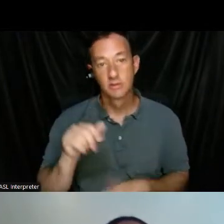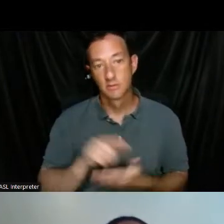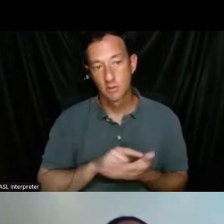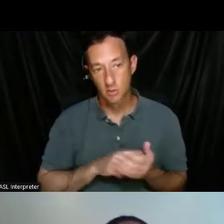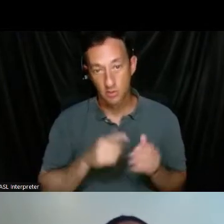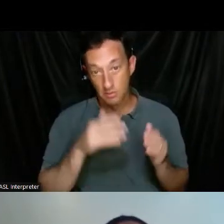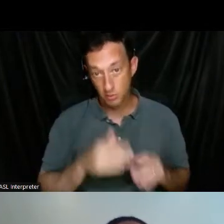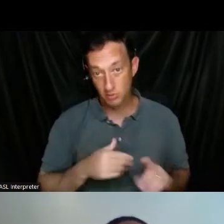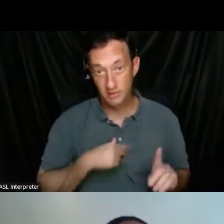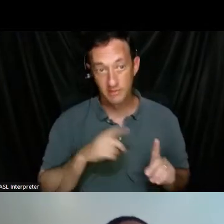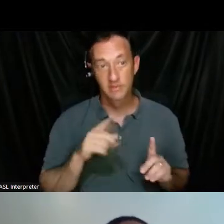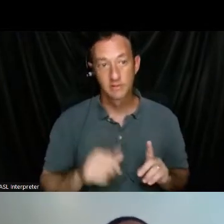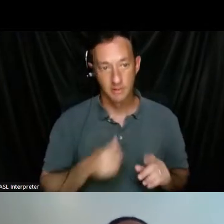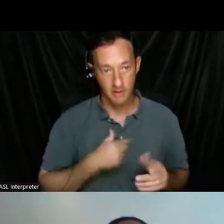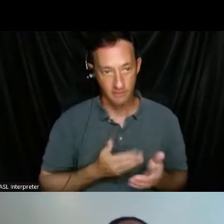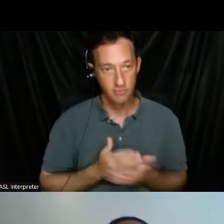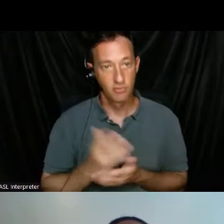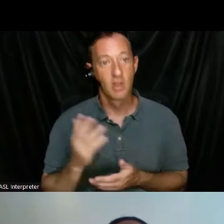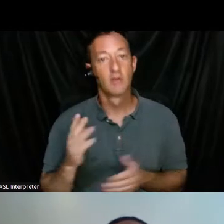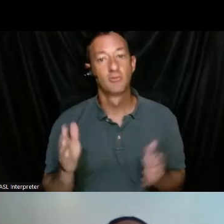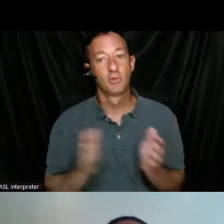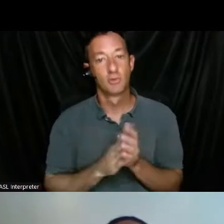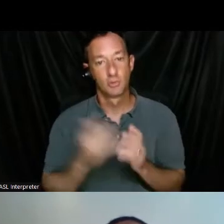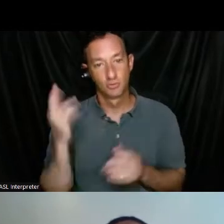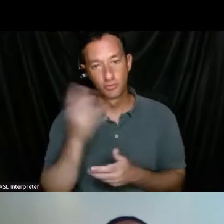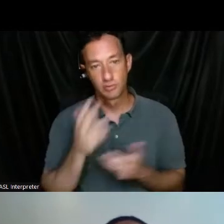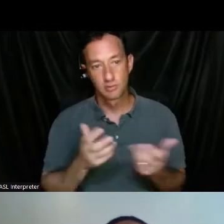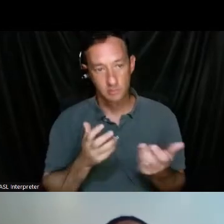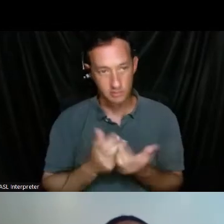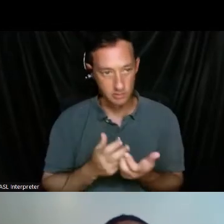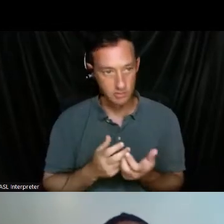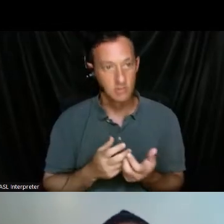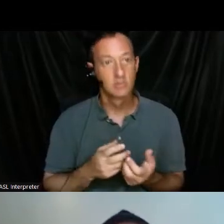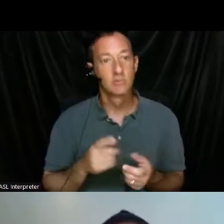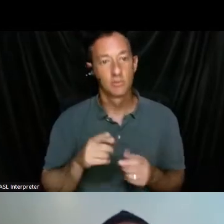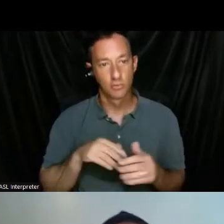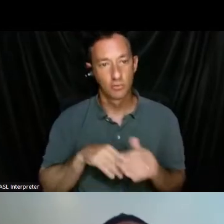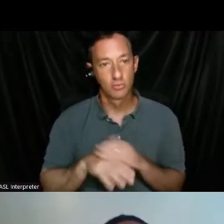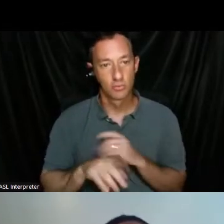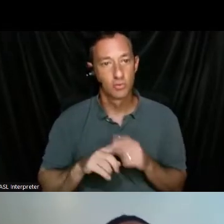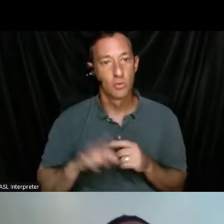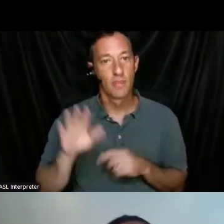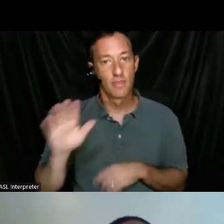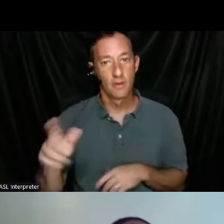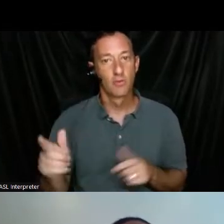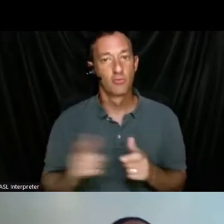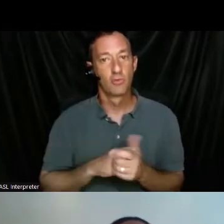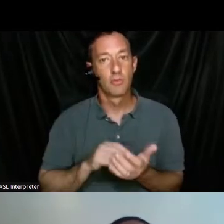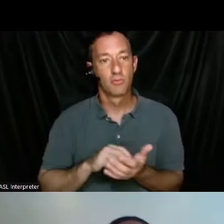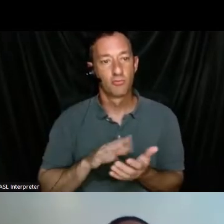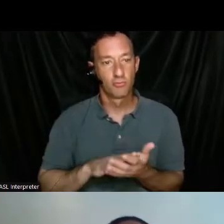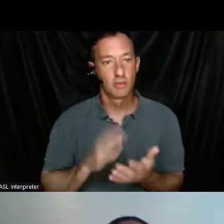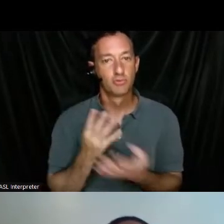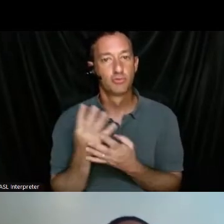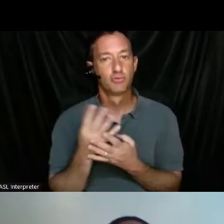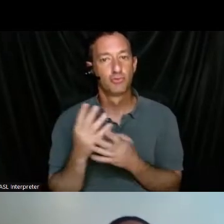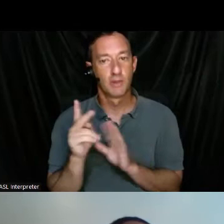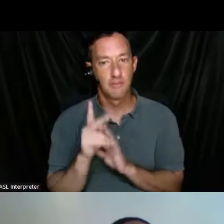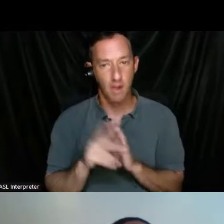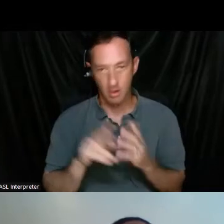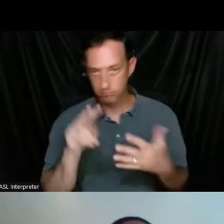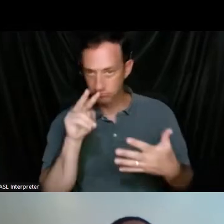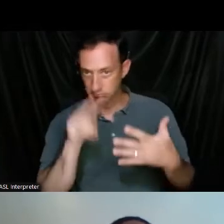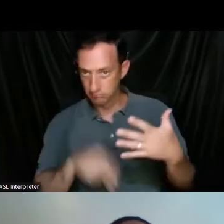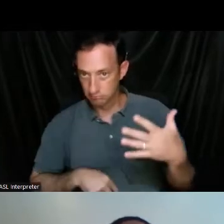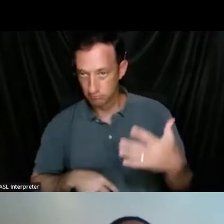right to request a reasonable accommodation to a housing provider's criminal records screening policy. So most commonly, you